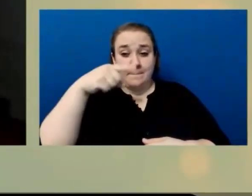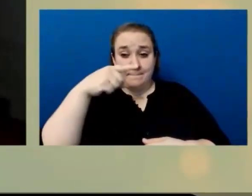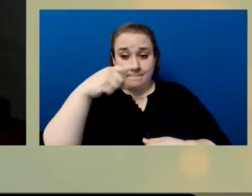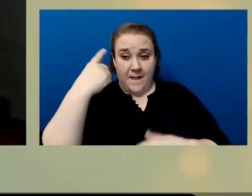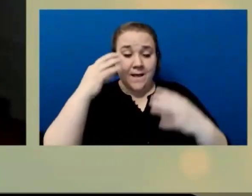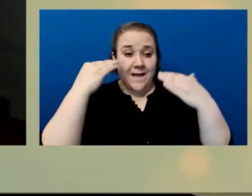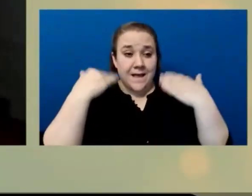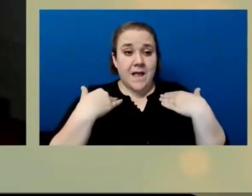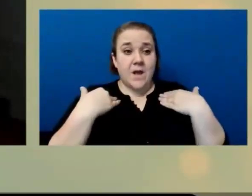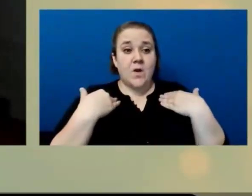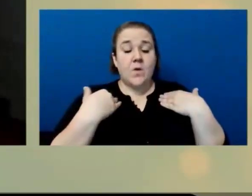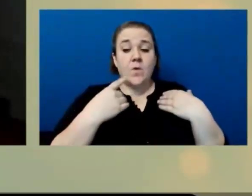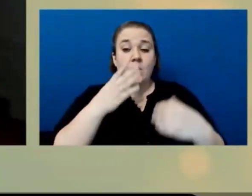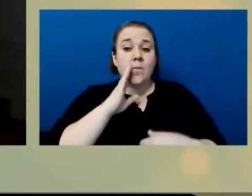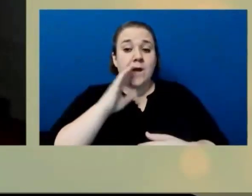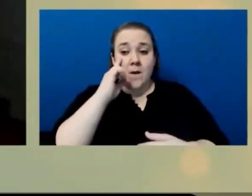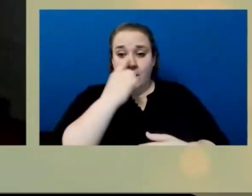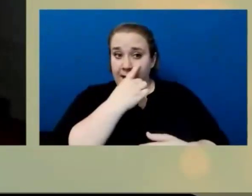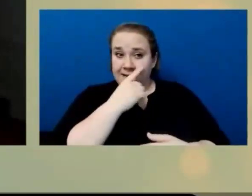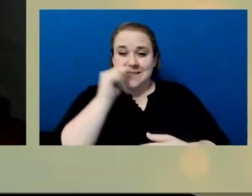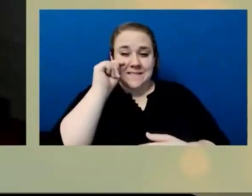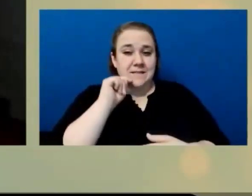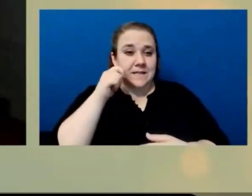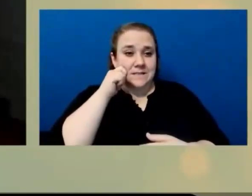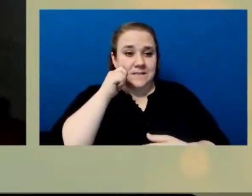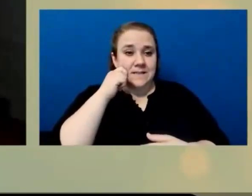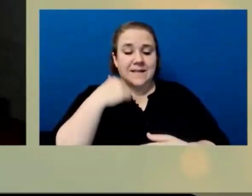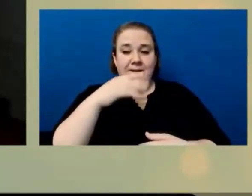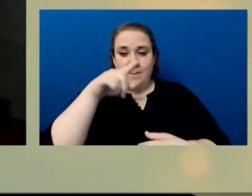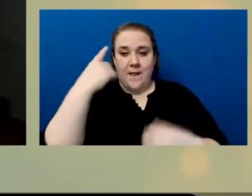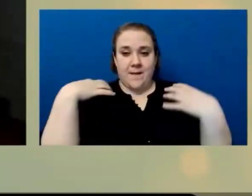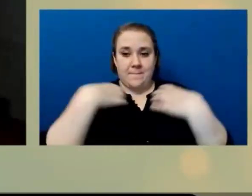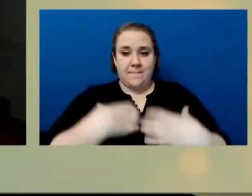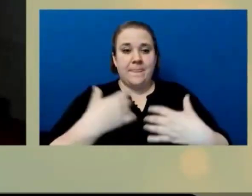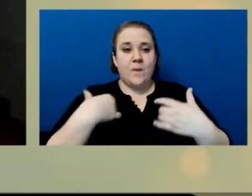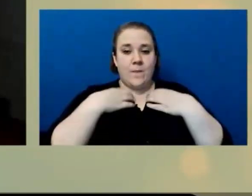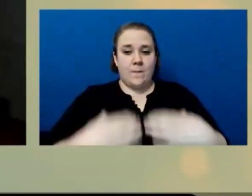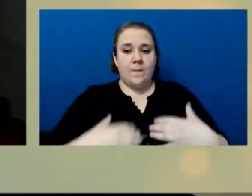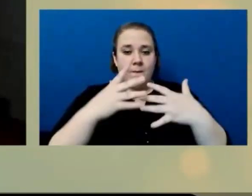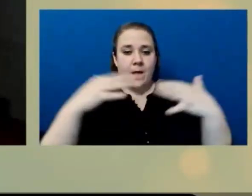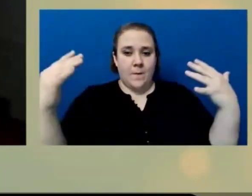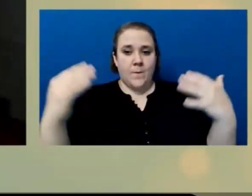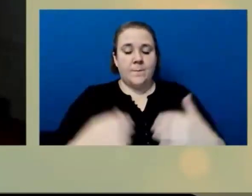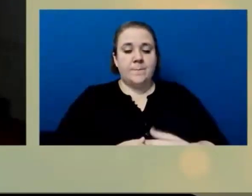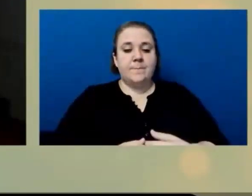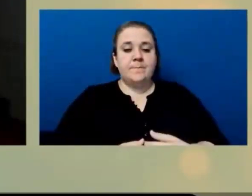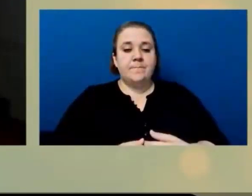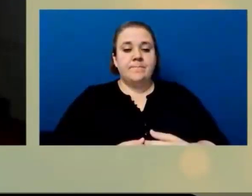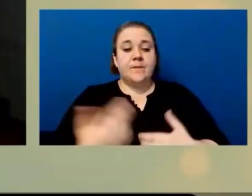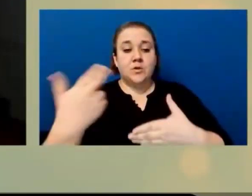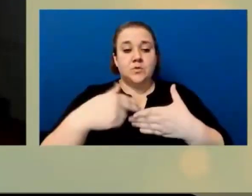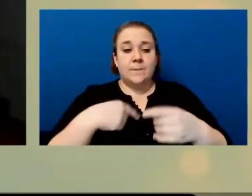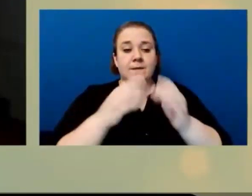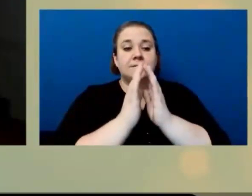and tannish skin, dressed in a black clerical robe with a colorful stole. Will you join me in